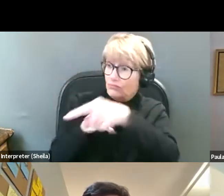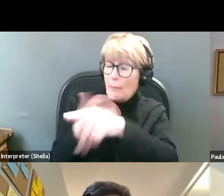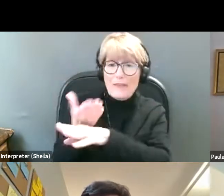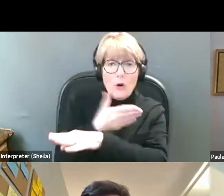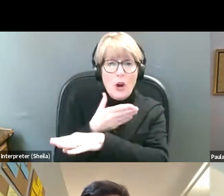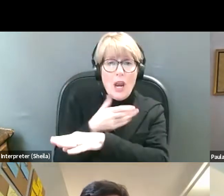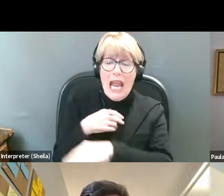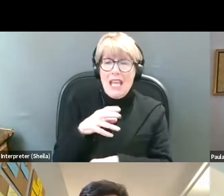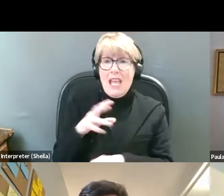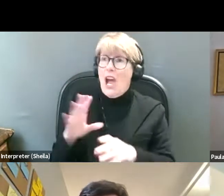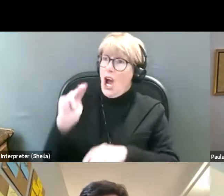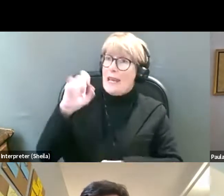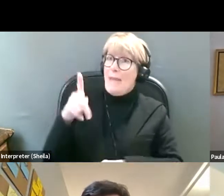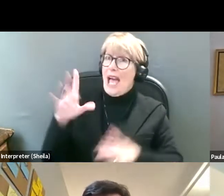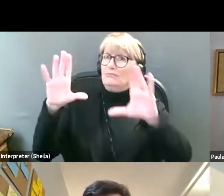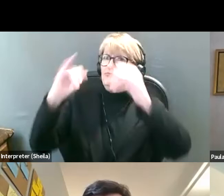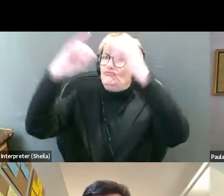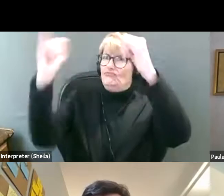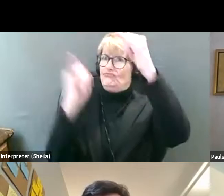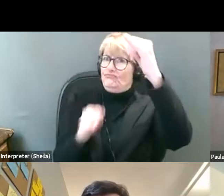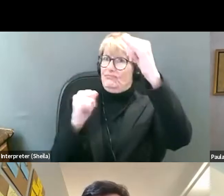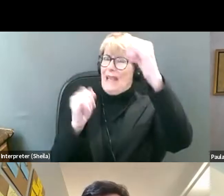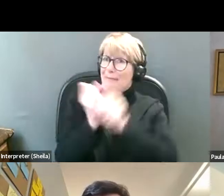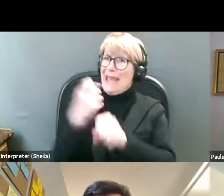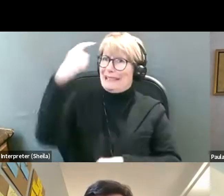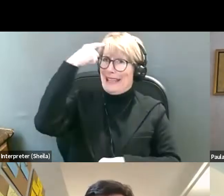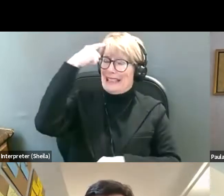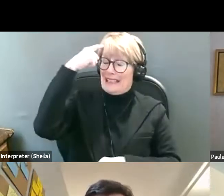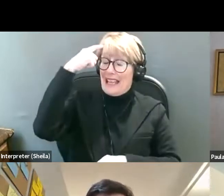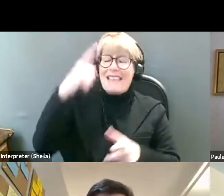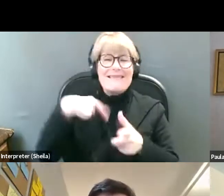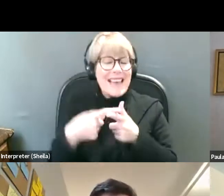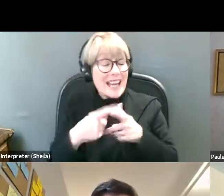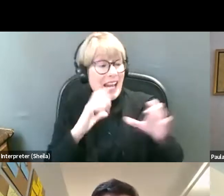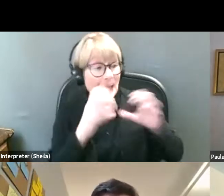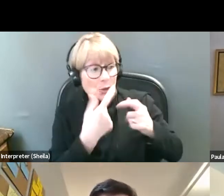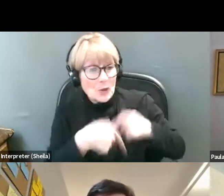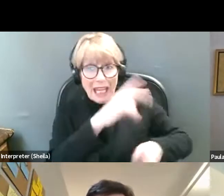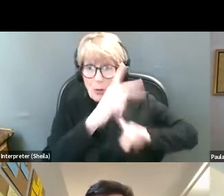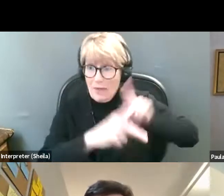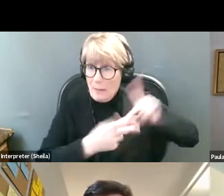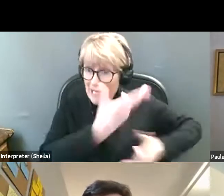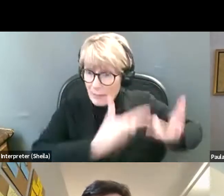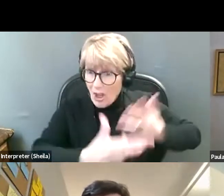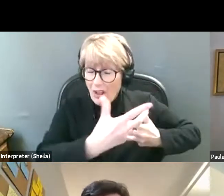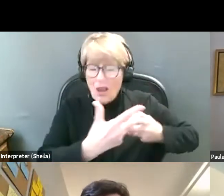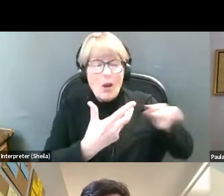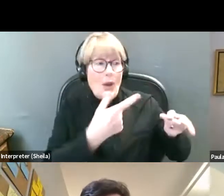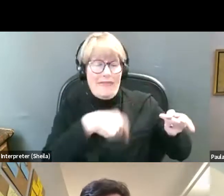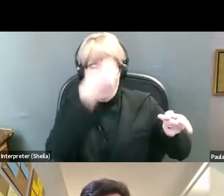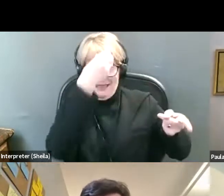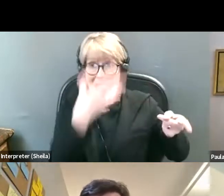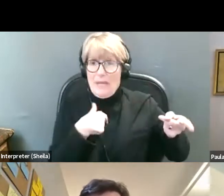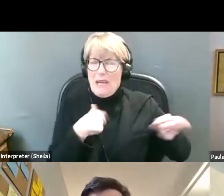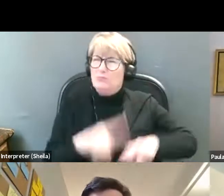this looks like it would make sense for it. And then I talk to those local folks there, and what they tell me is